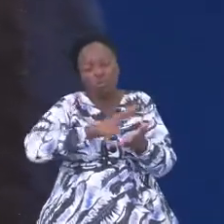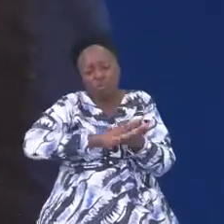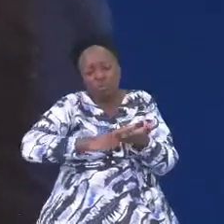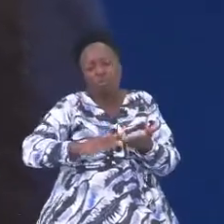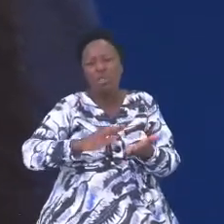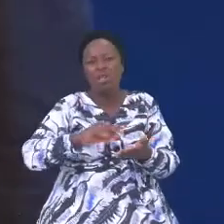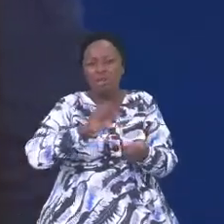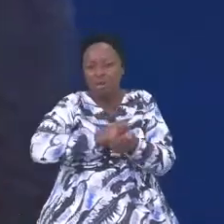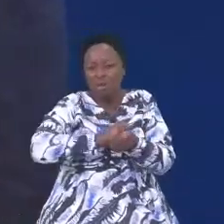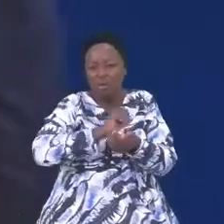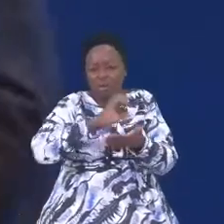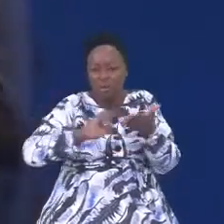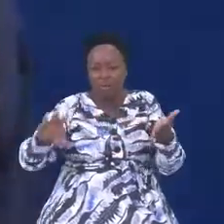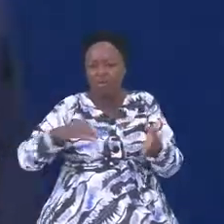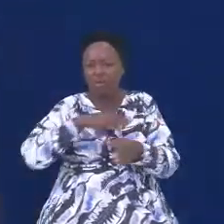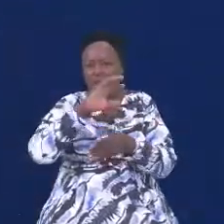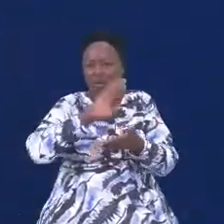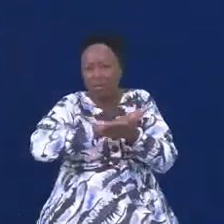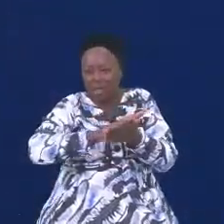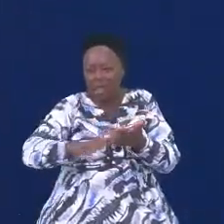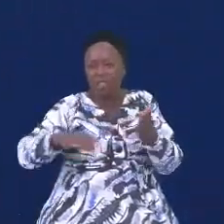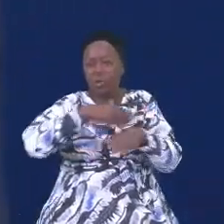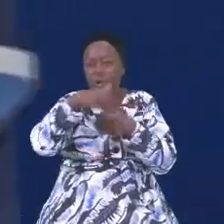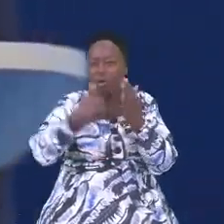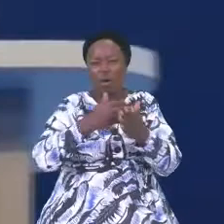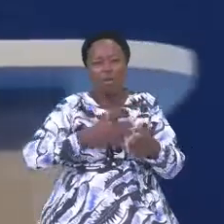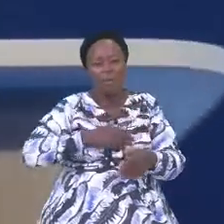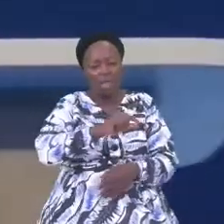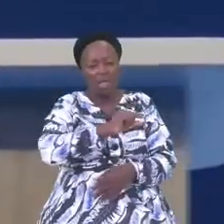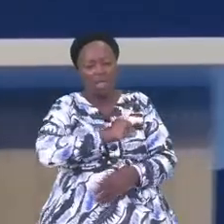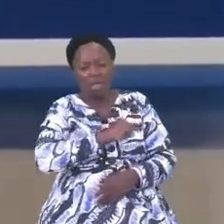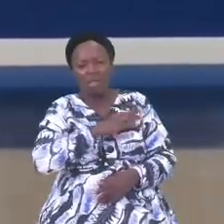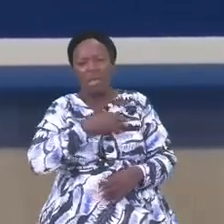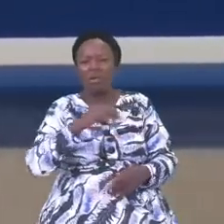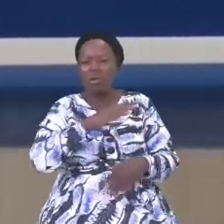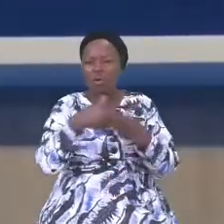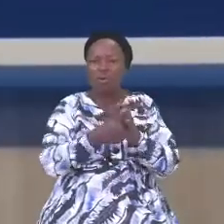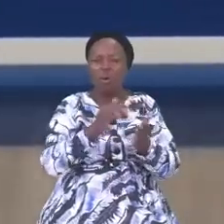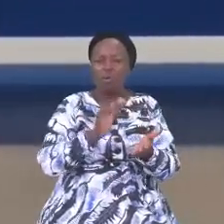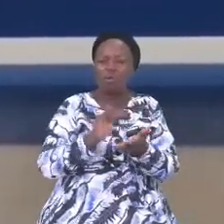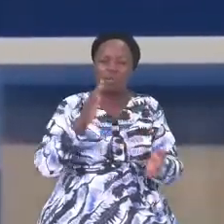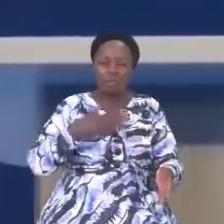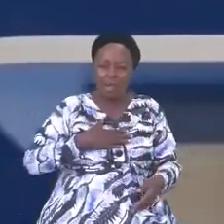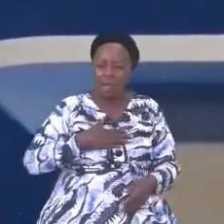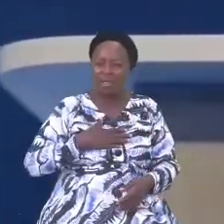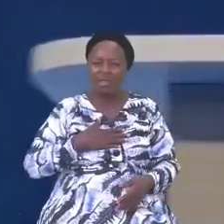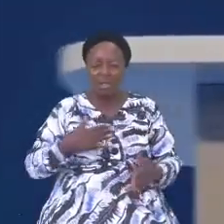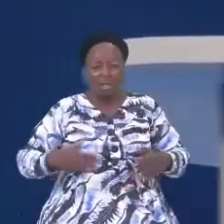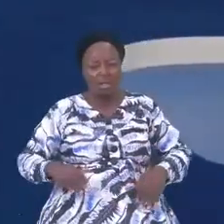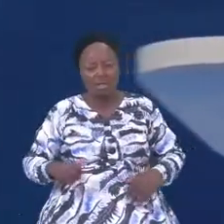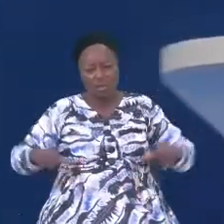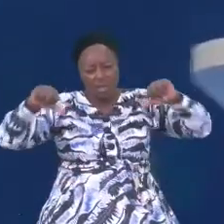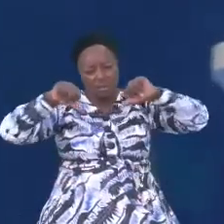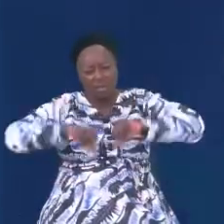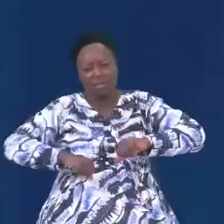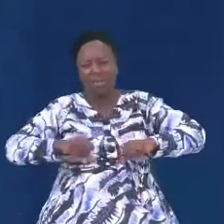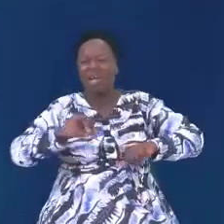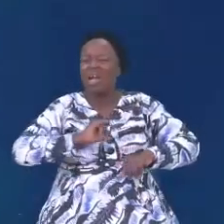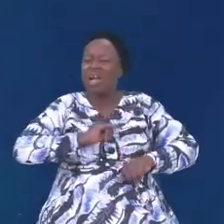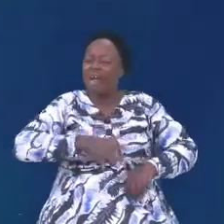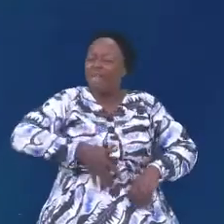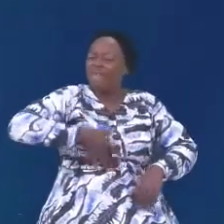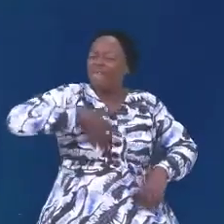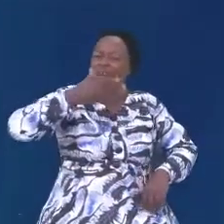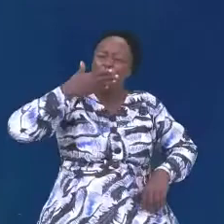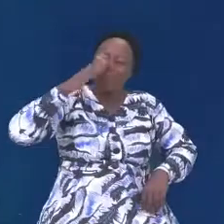guilt, all my condemnation. I feel guilty. I remember the things I've done, and I want to